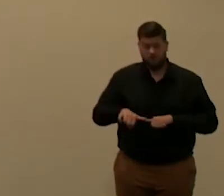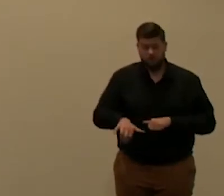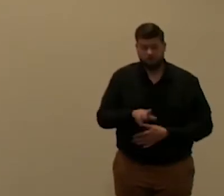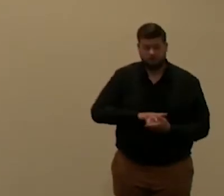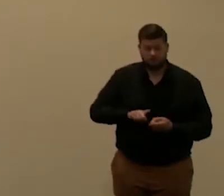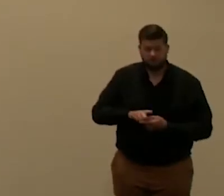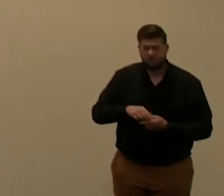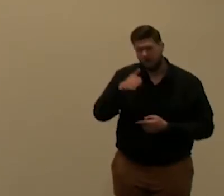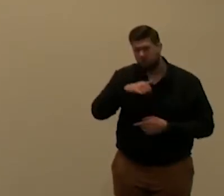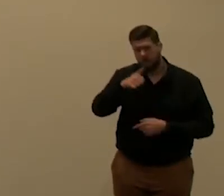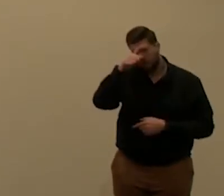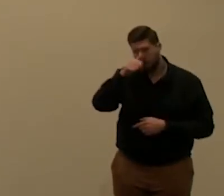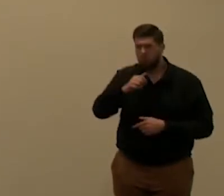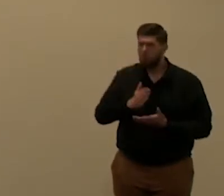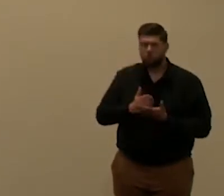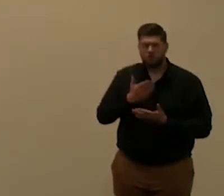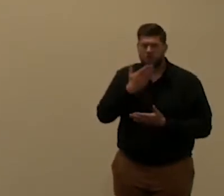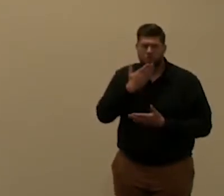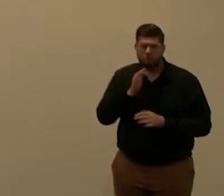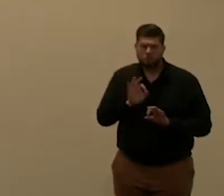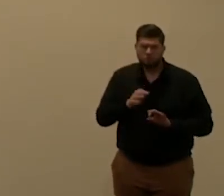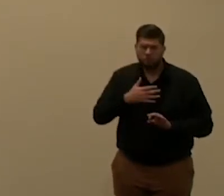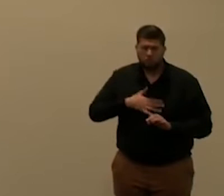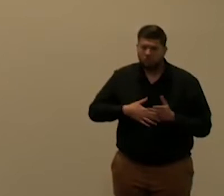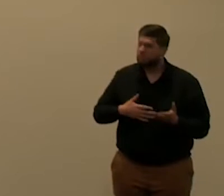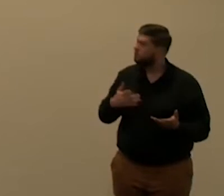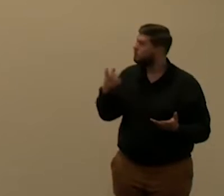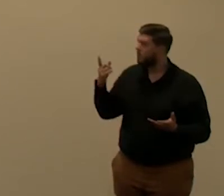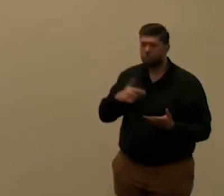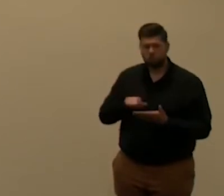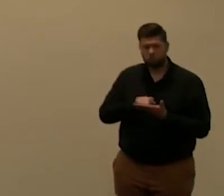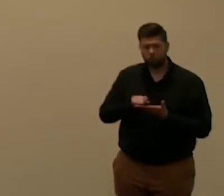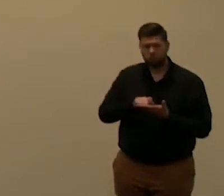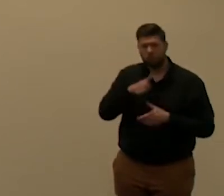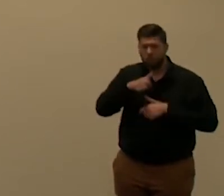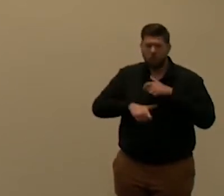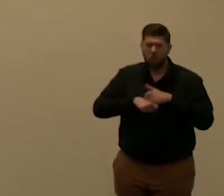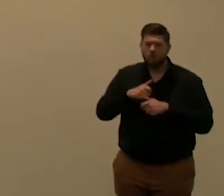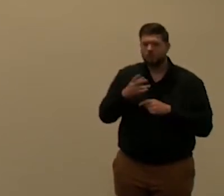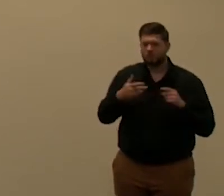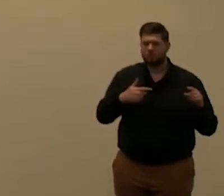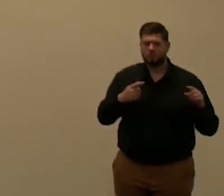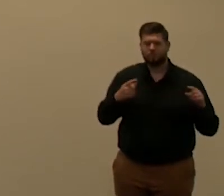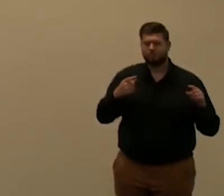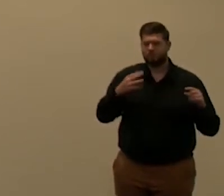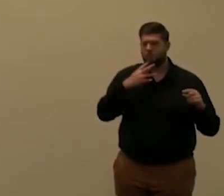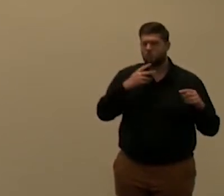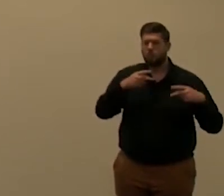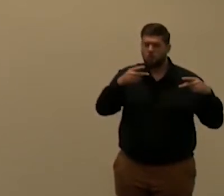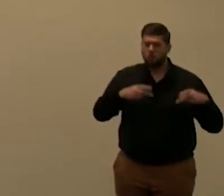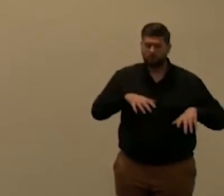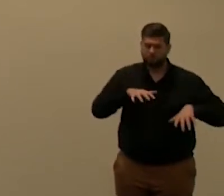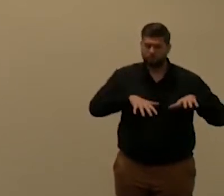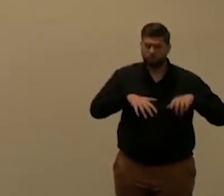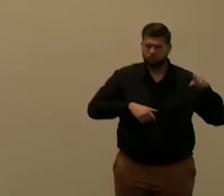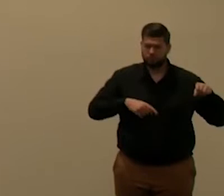that this is super boring and nobody wants to do this, it's just like writing comments when you're coding. Nobody wants to do that. It's